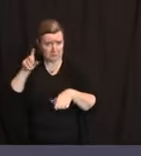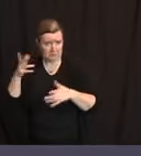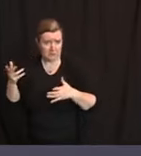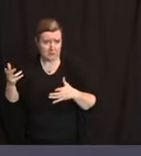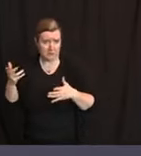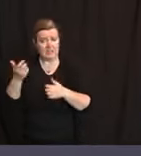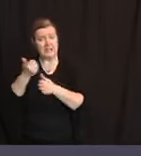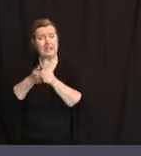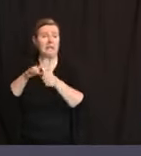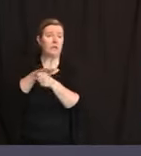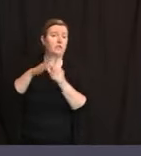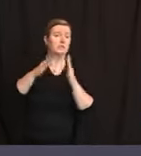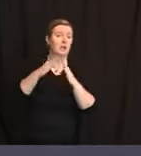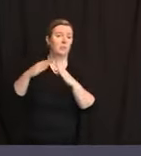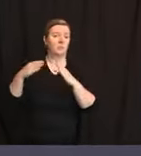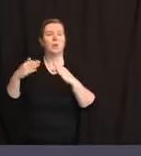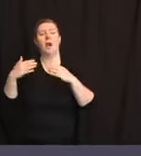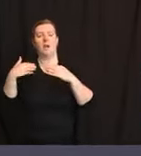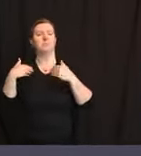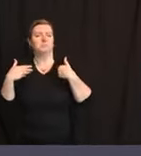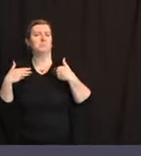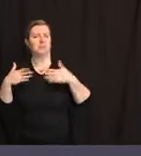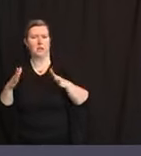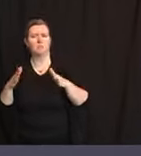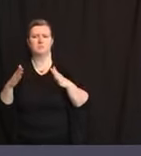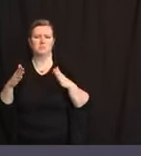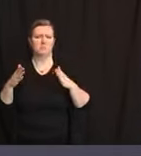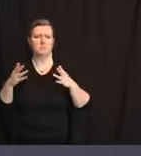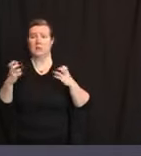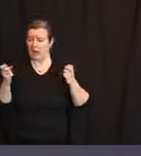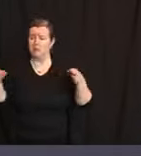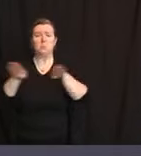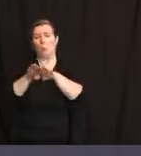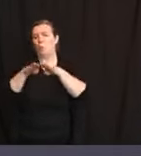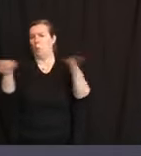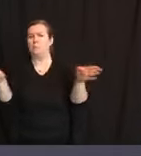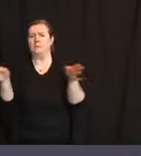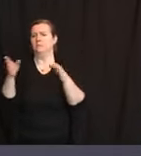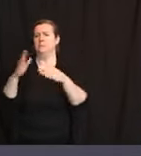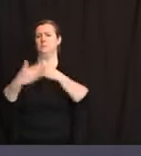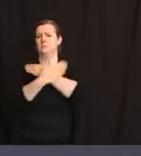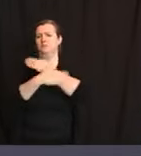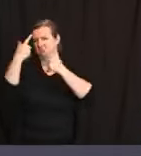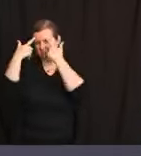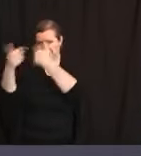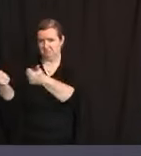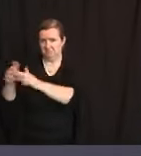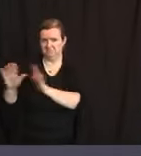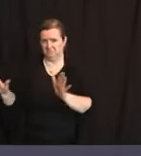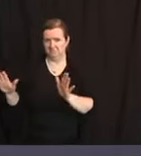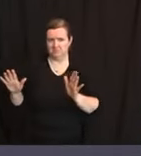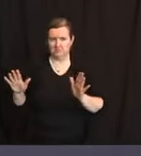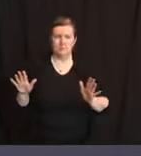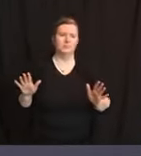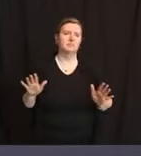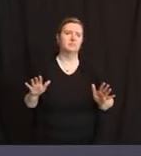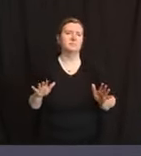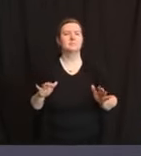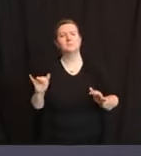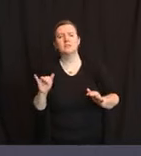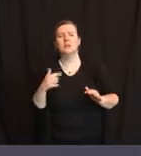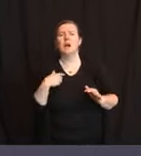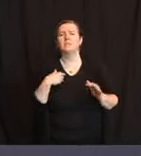the right to shut their beach and to make that decision. I'm not aware of any. Are you? There's also legal protections around swimming,